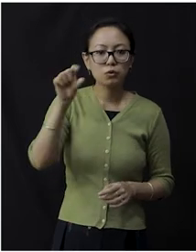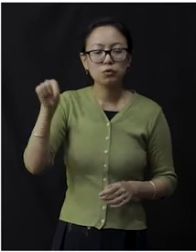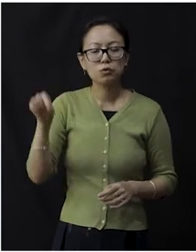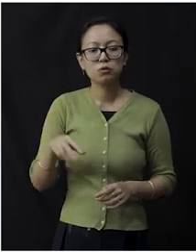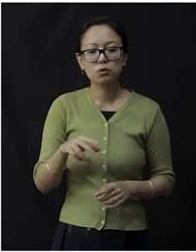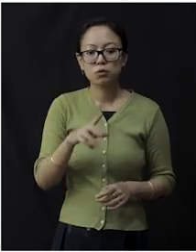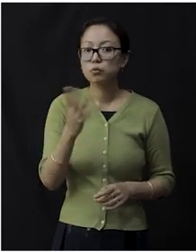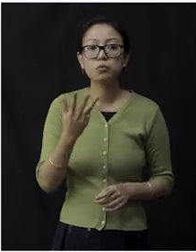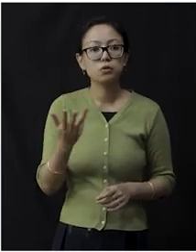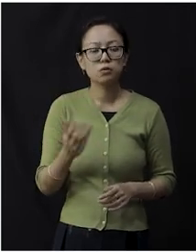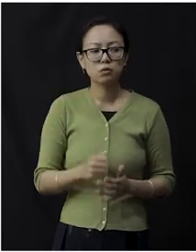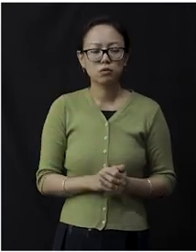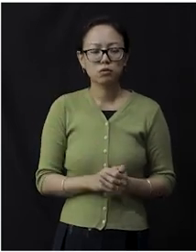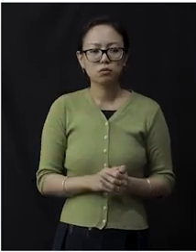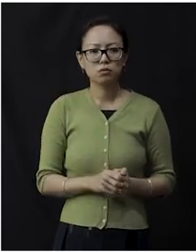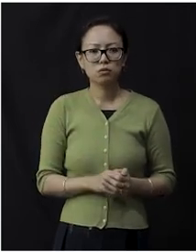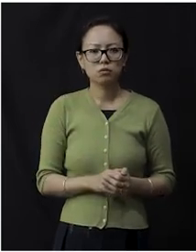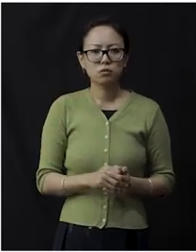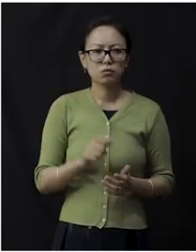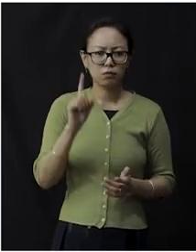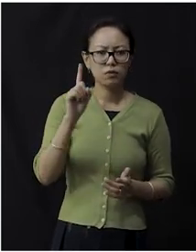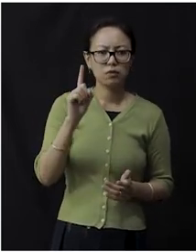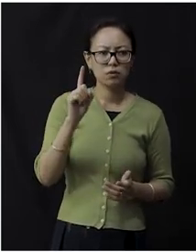C-U-R-I-O-U-S. Or it's like curious,